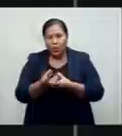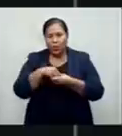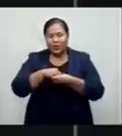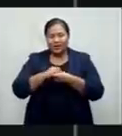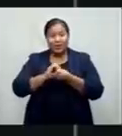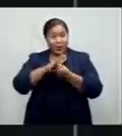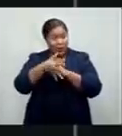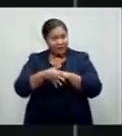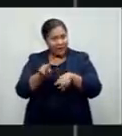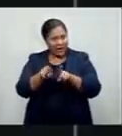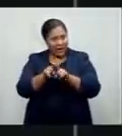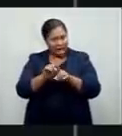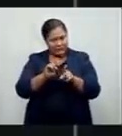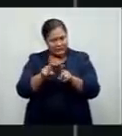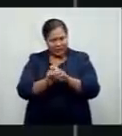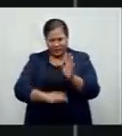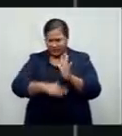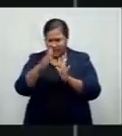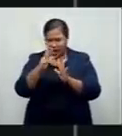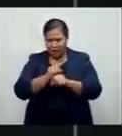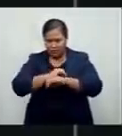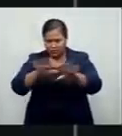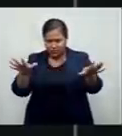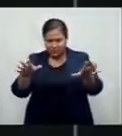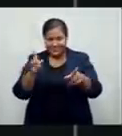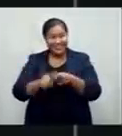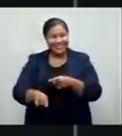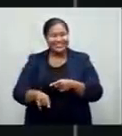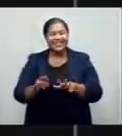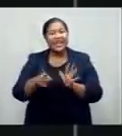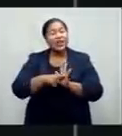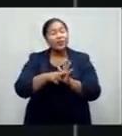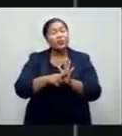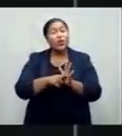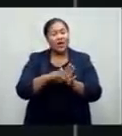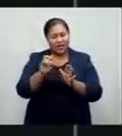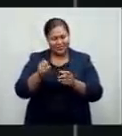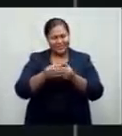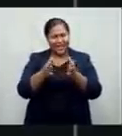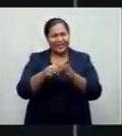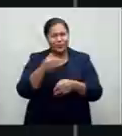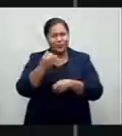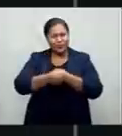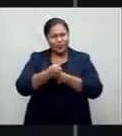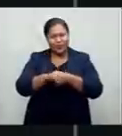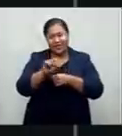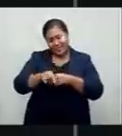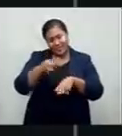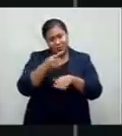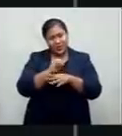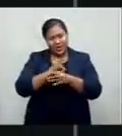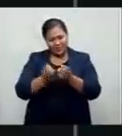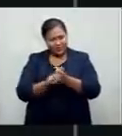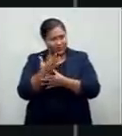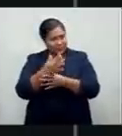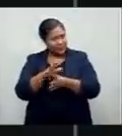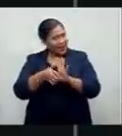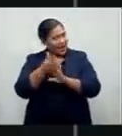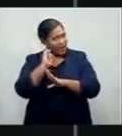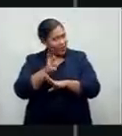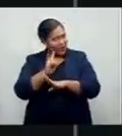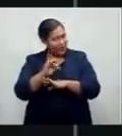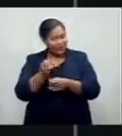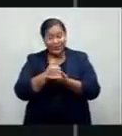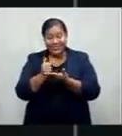is spreading like wildfire around the country. As the Lautoka mill began crushing earlier this week, growers are also on high alert as number of